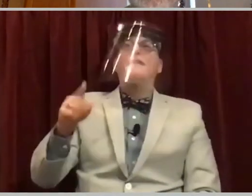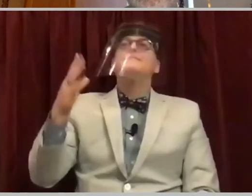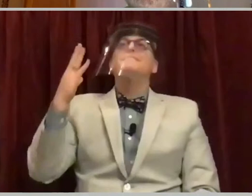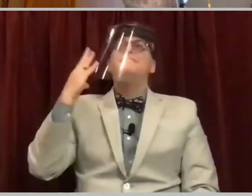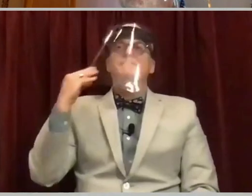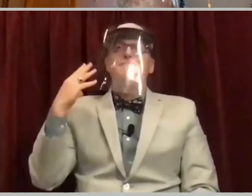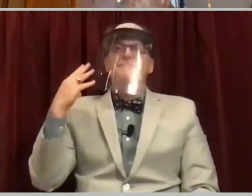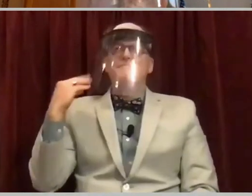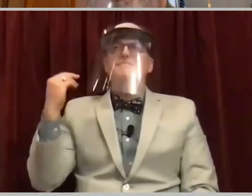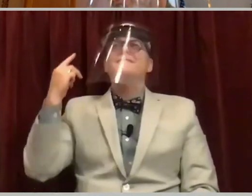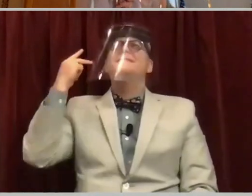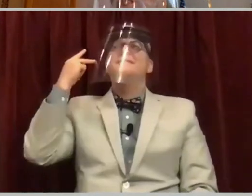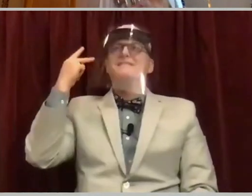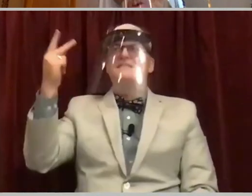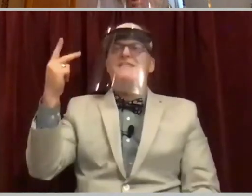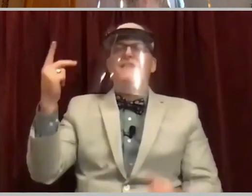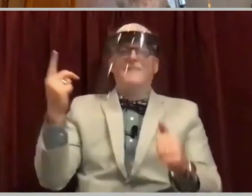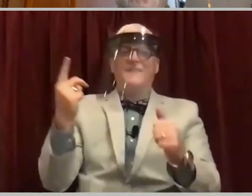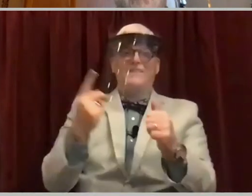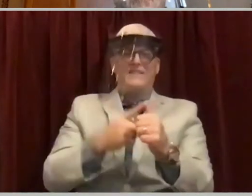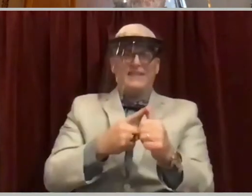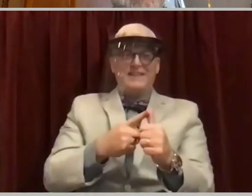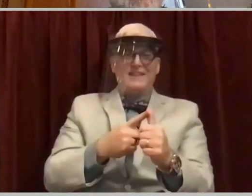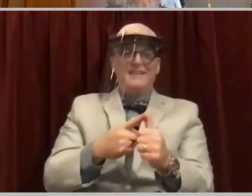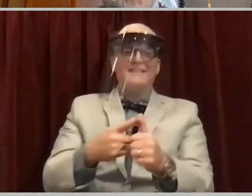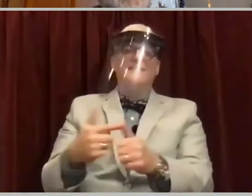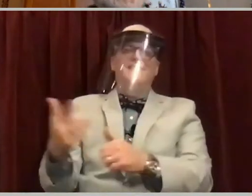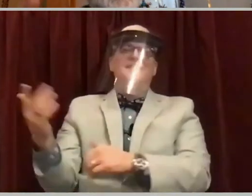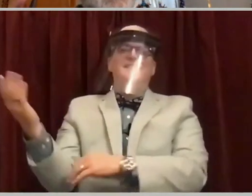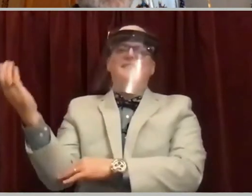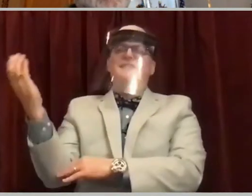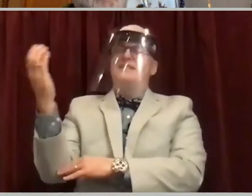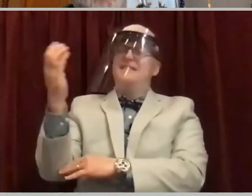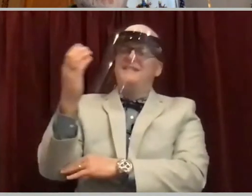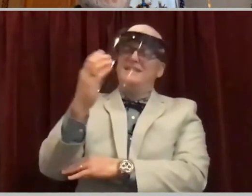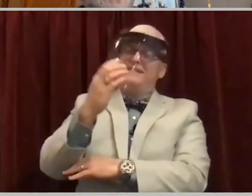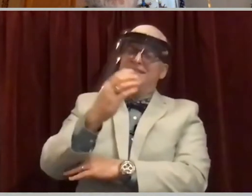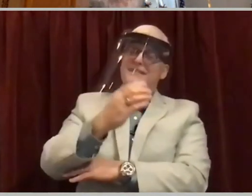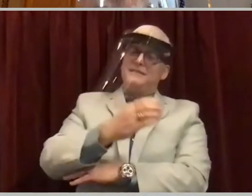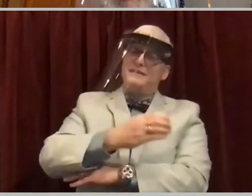that was so deep.